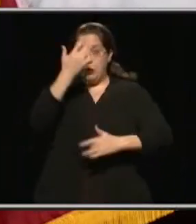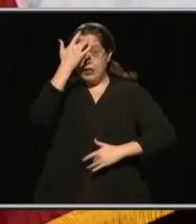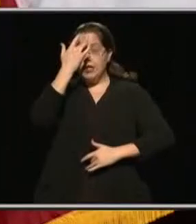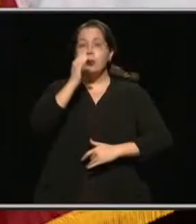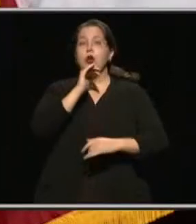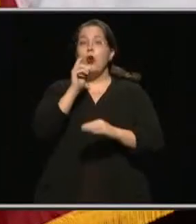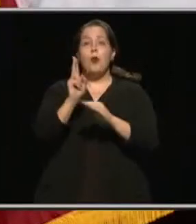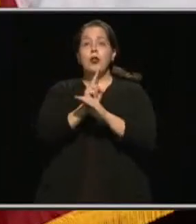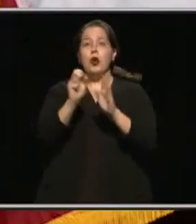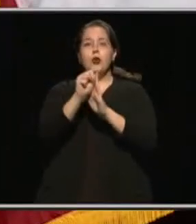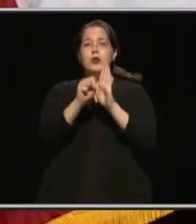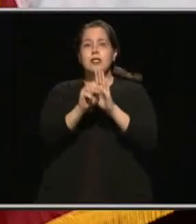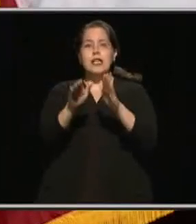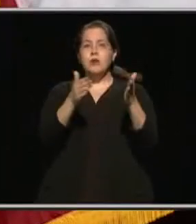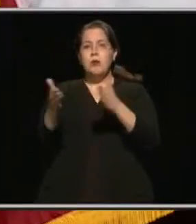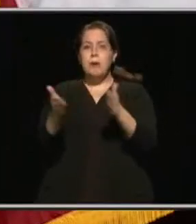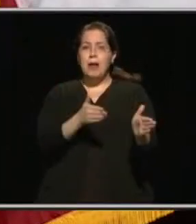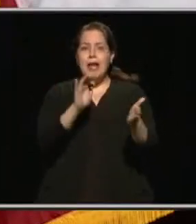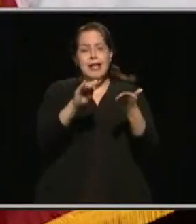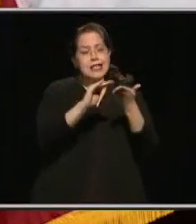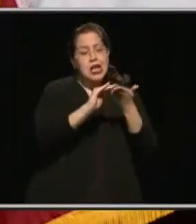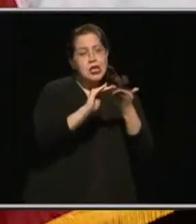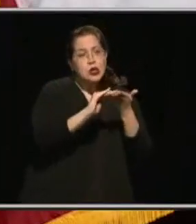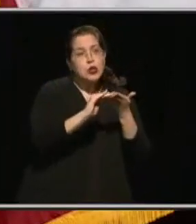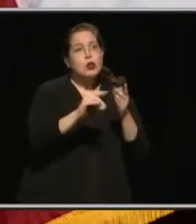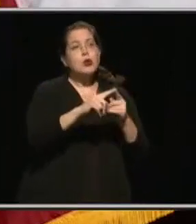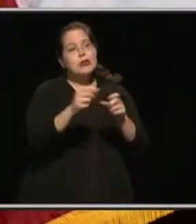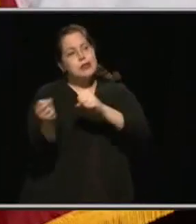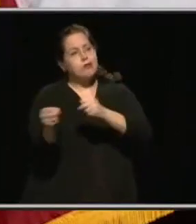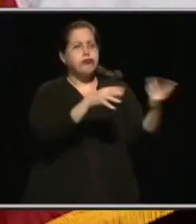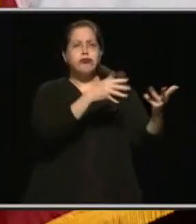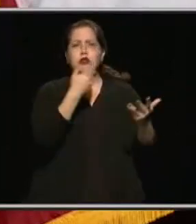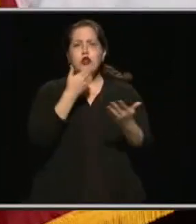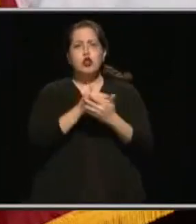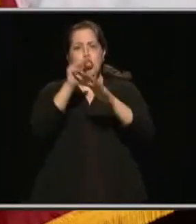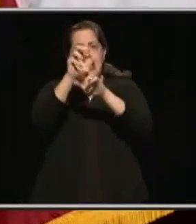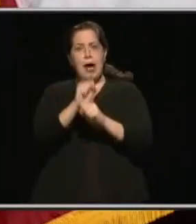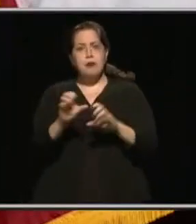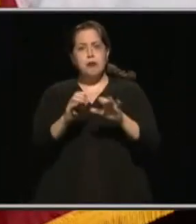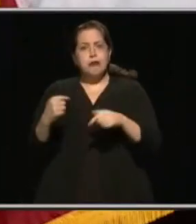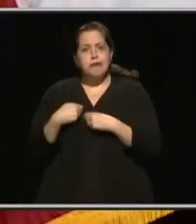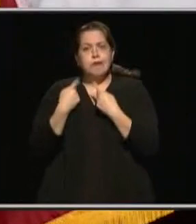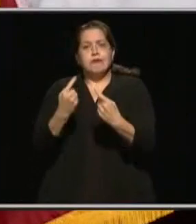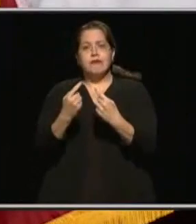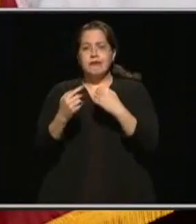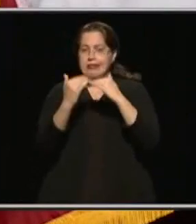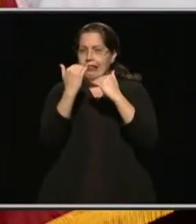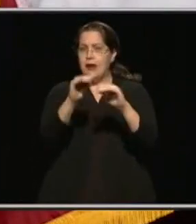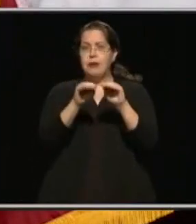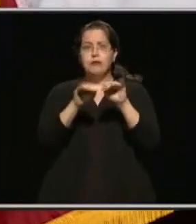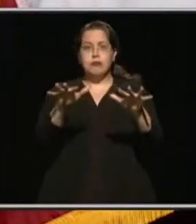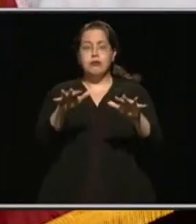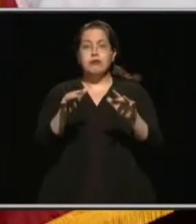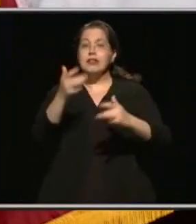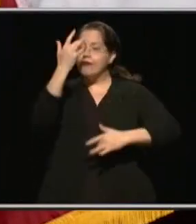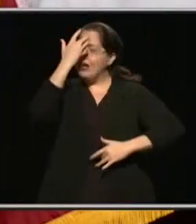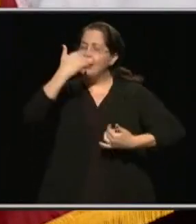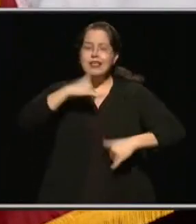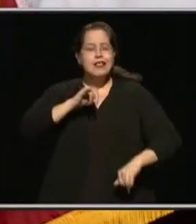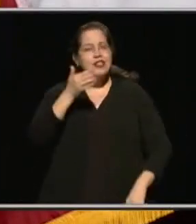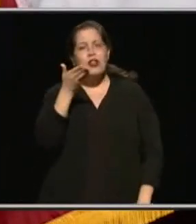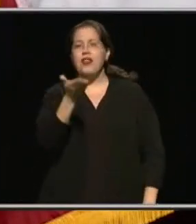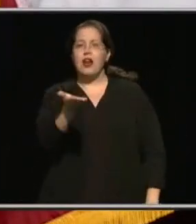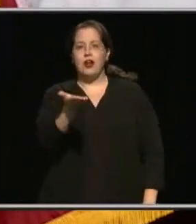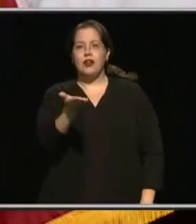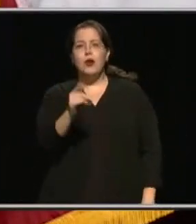state's reopening plan as an excuse to throw out the good habits we've been practicing to contain the spread. The virus is still out there. We